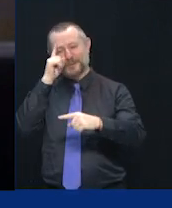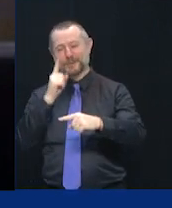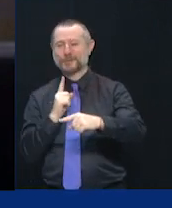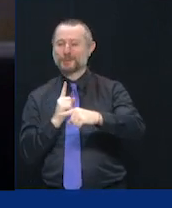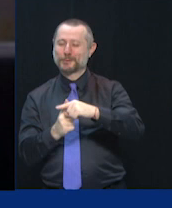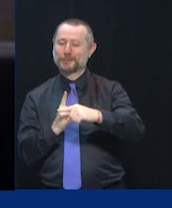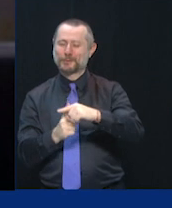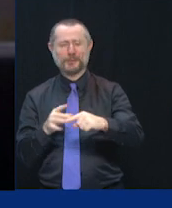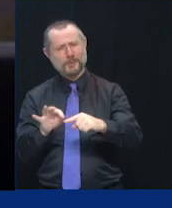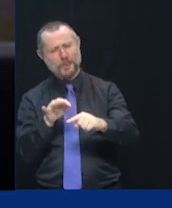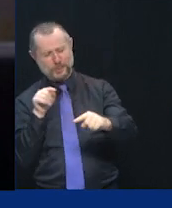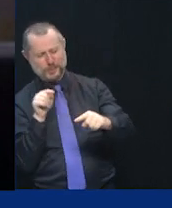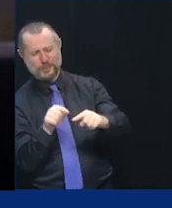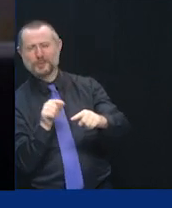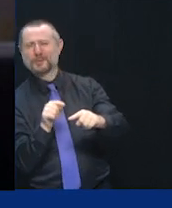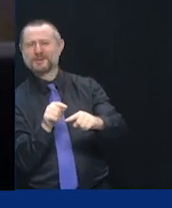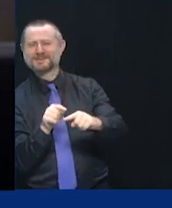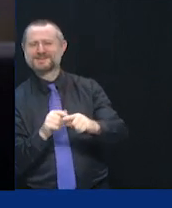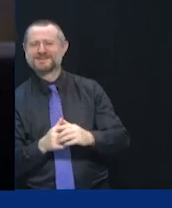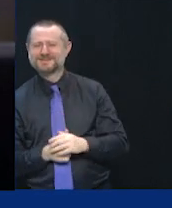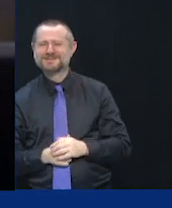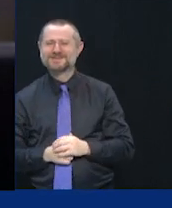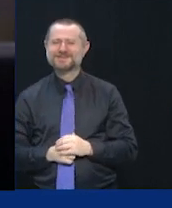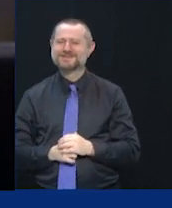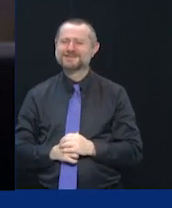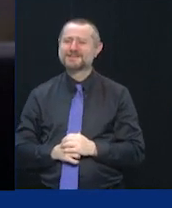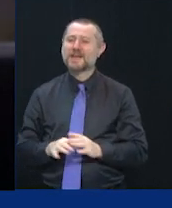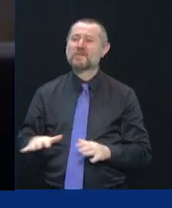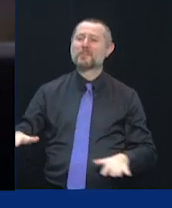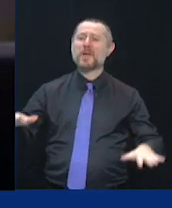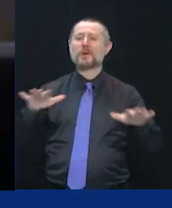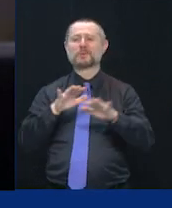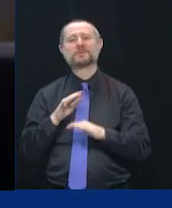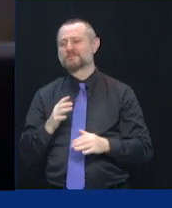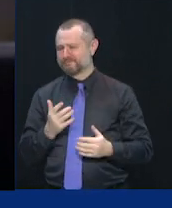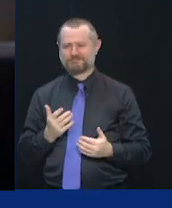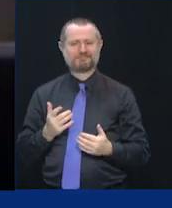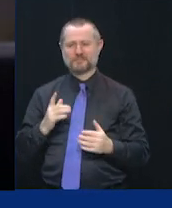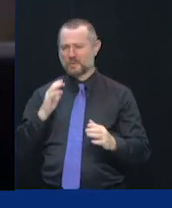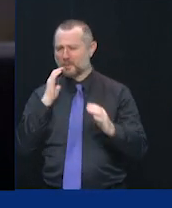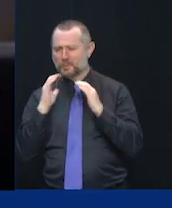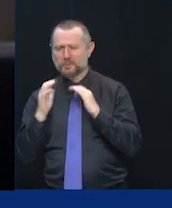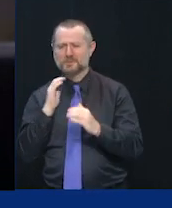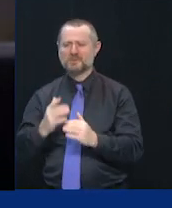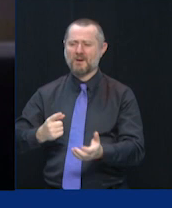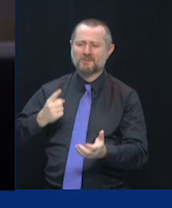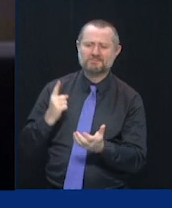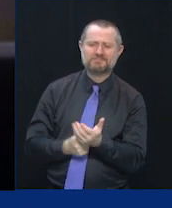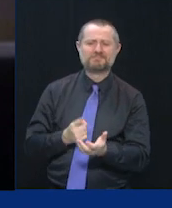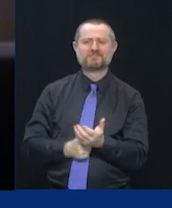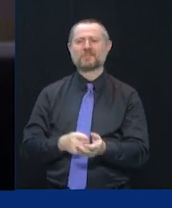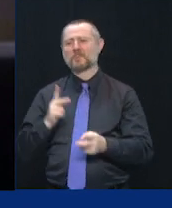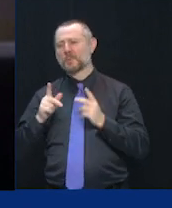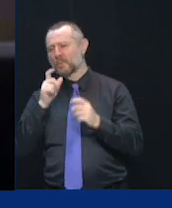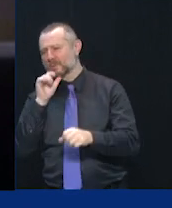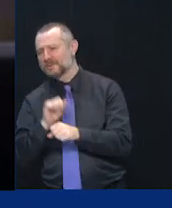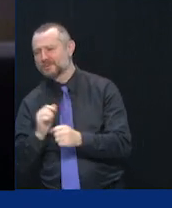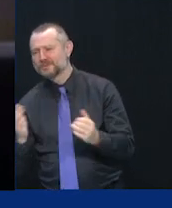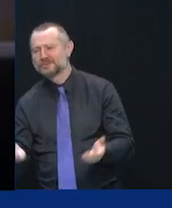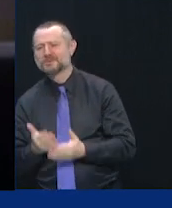they're registering. Everybody here is communicating. The people on the ground are